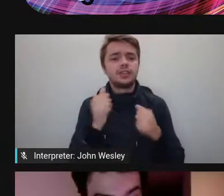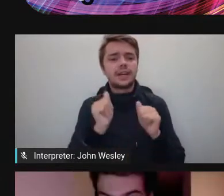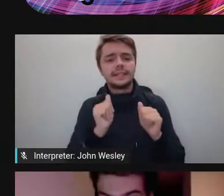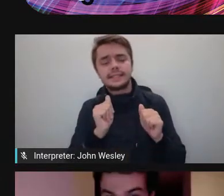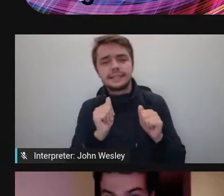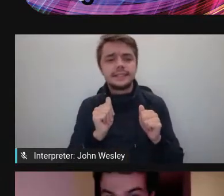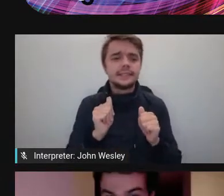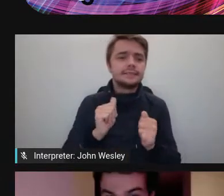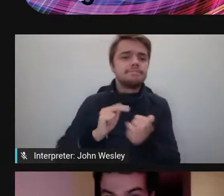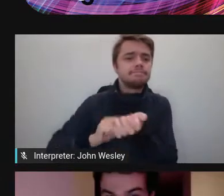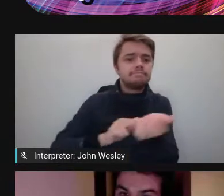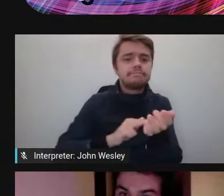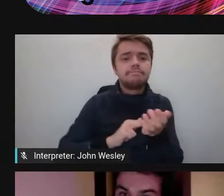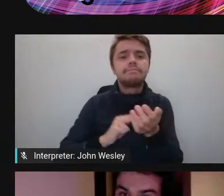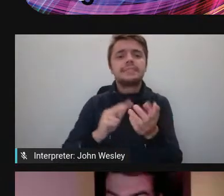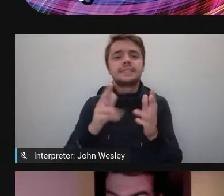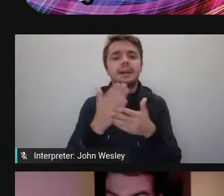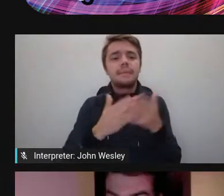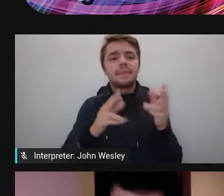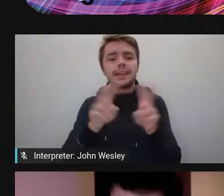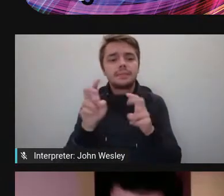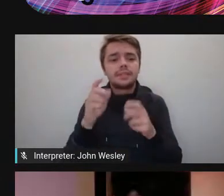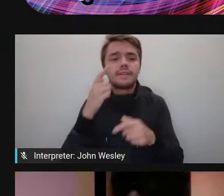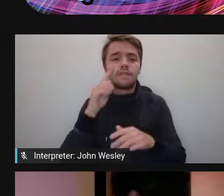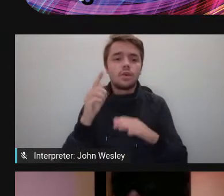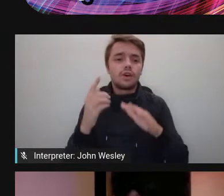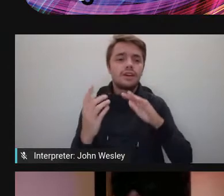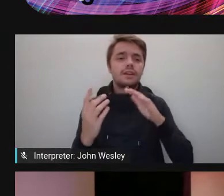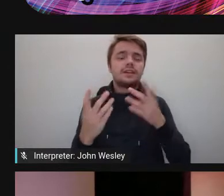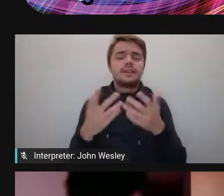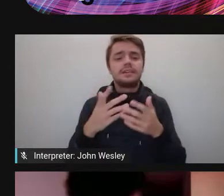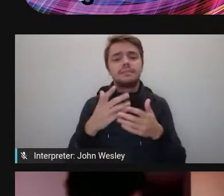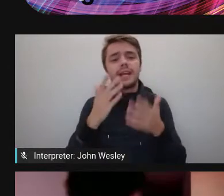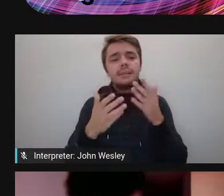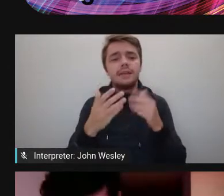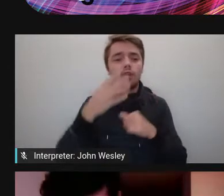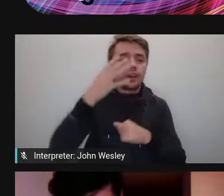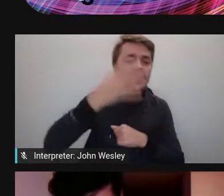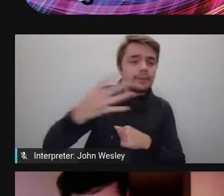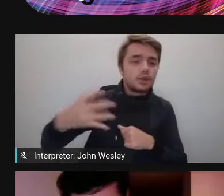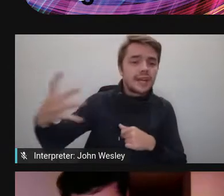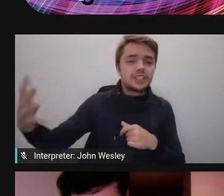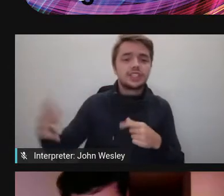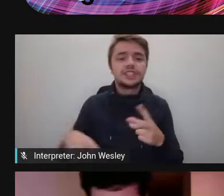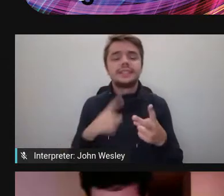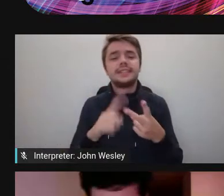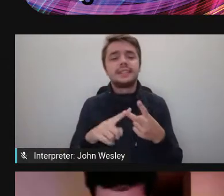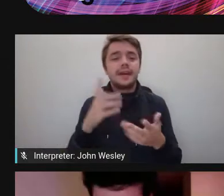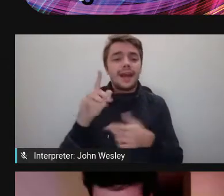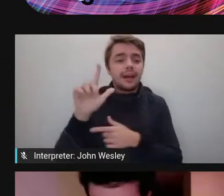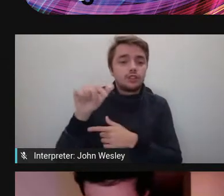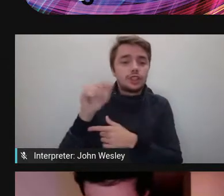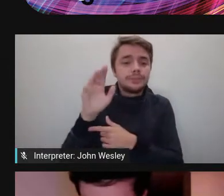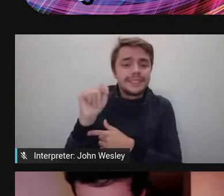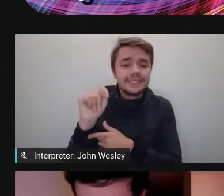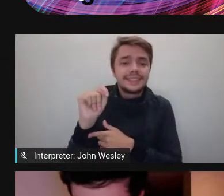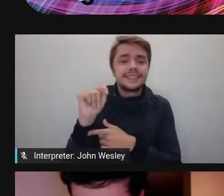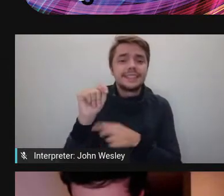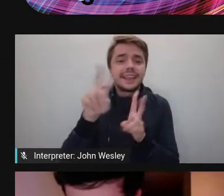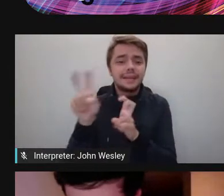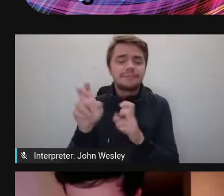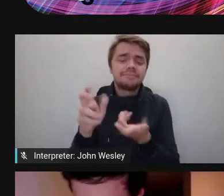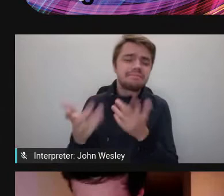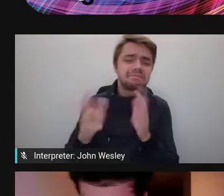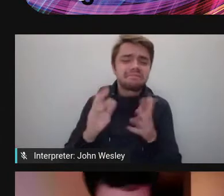while. There was an LGBT theme. We were writing different scripts. We were both working on different scripts. And then we